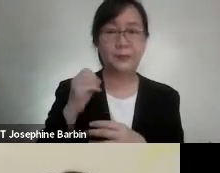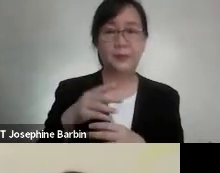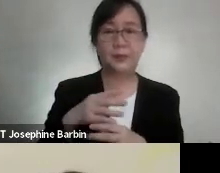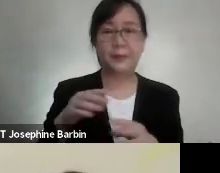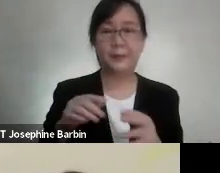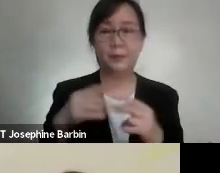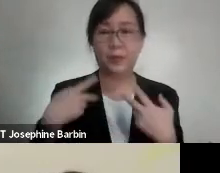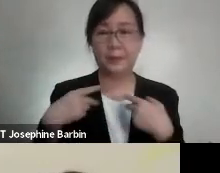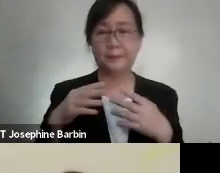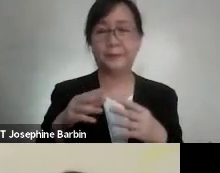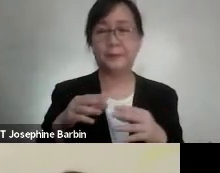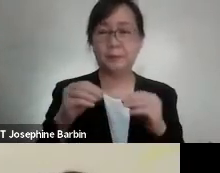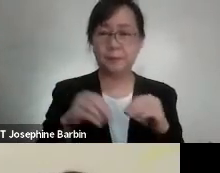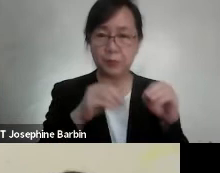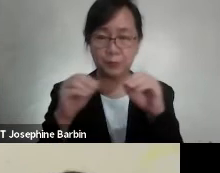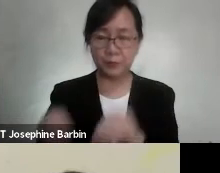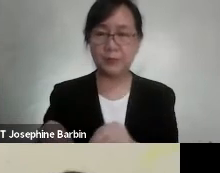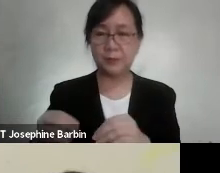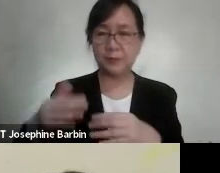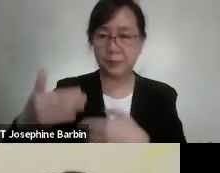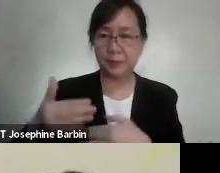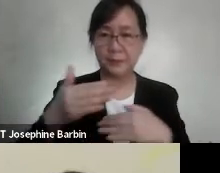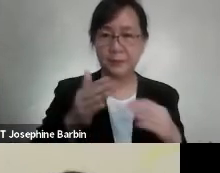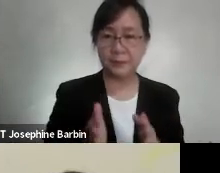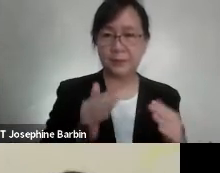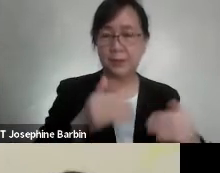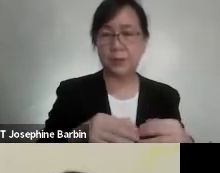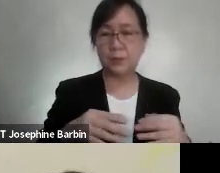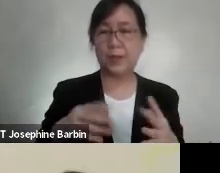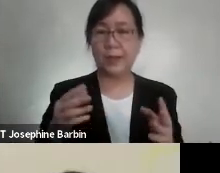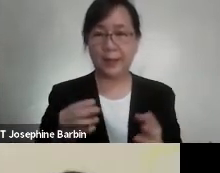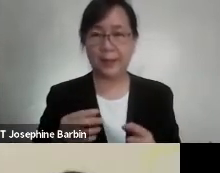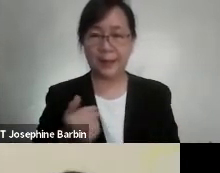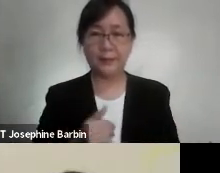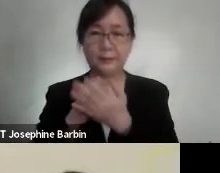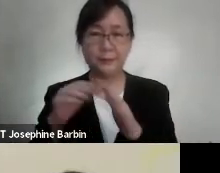platforms to help to put parameters in place to help children manage,